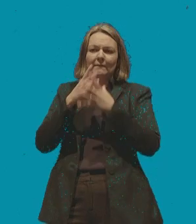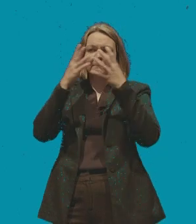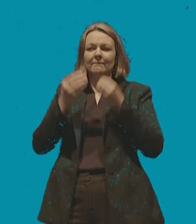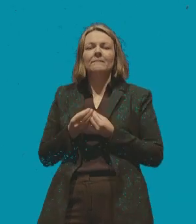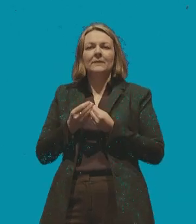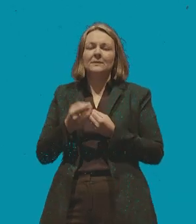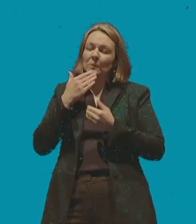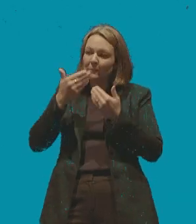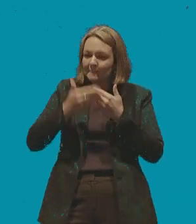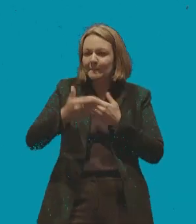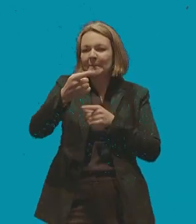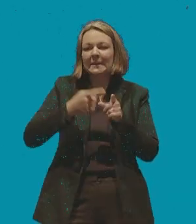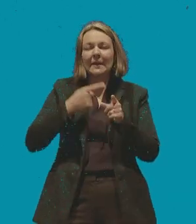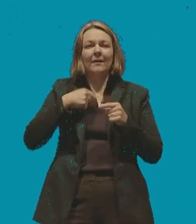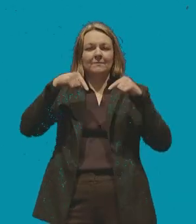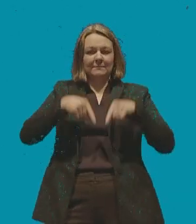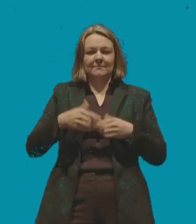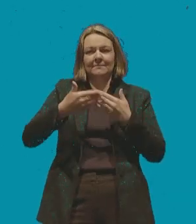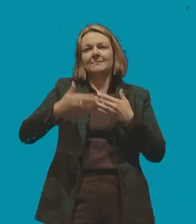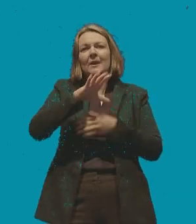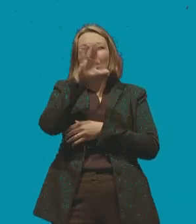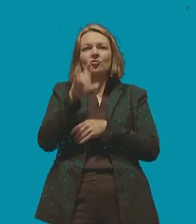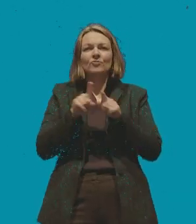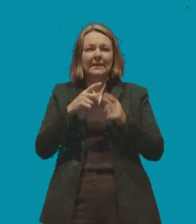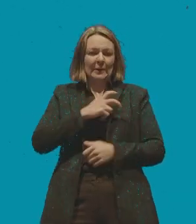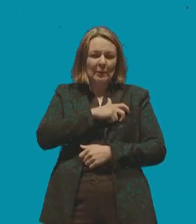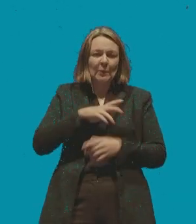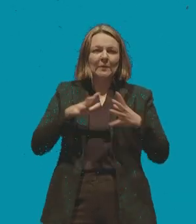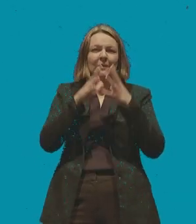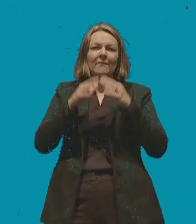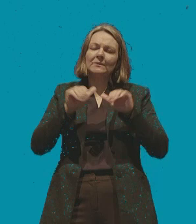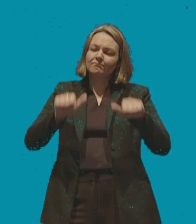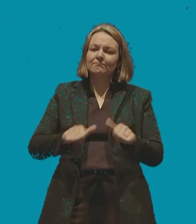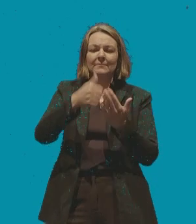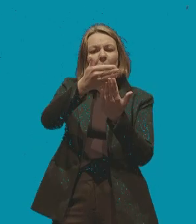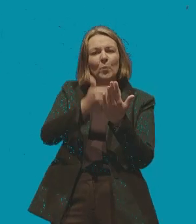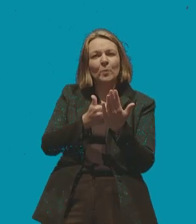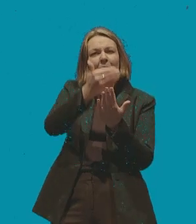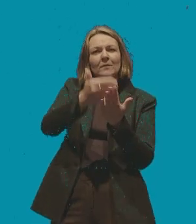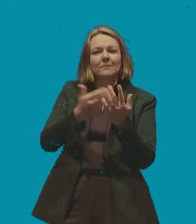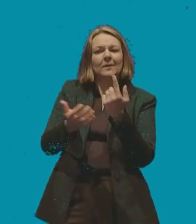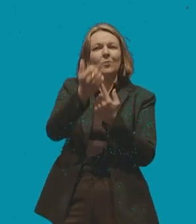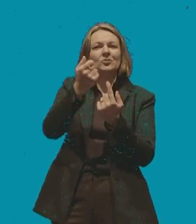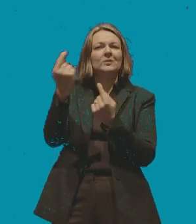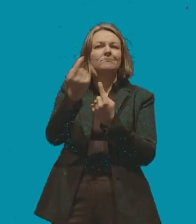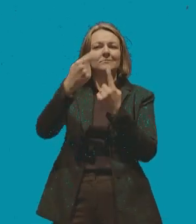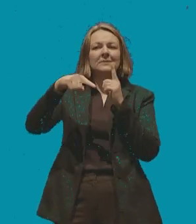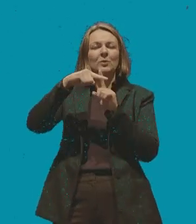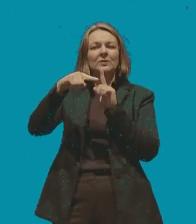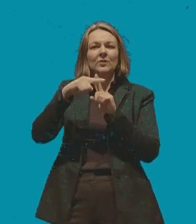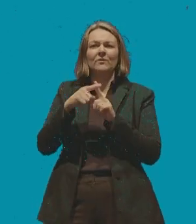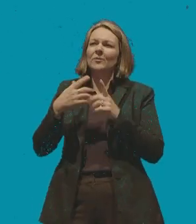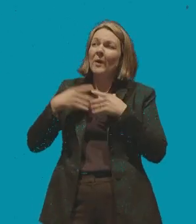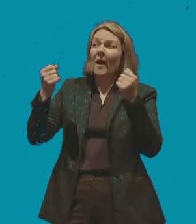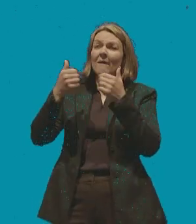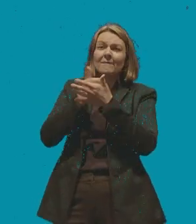year ahead of this union and the country, let's work together this week to set a winning agenda. We all have a common enemy, so let's